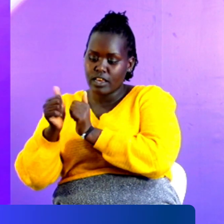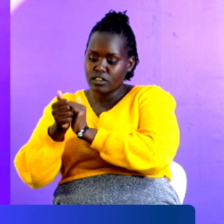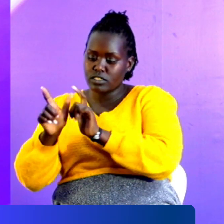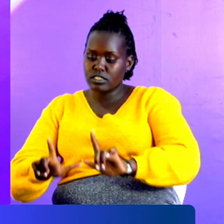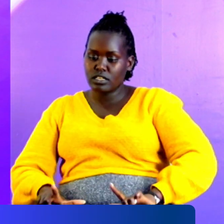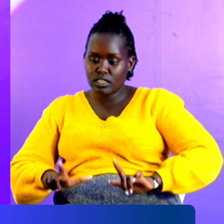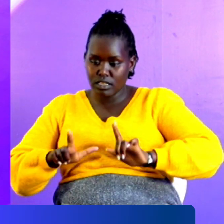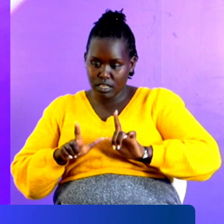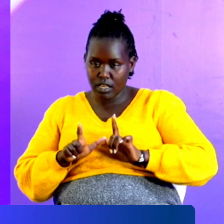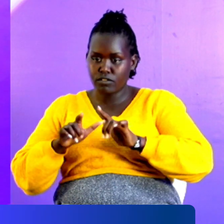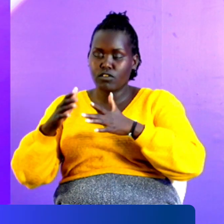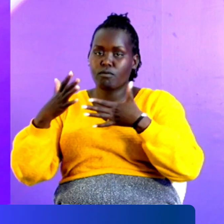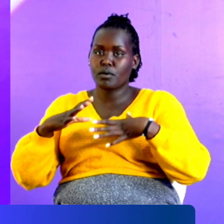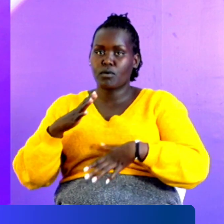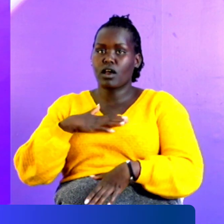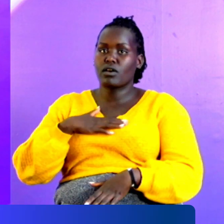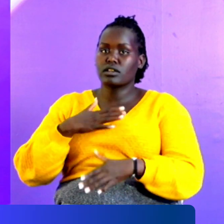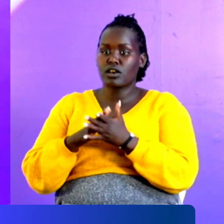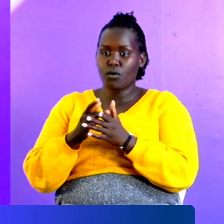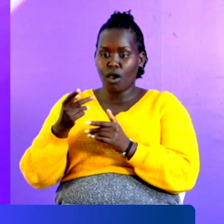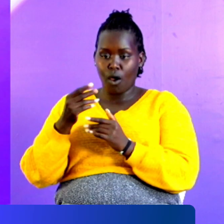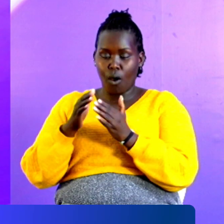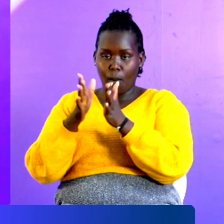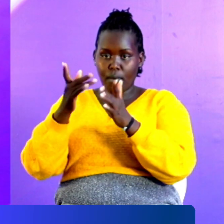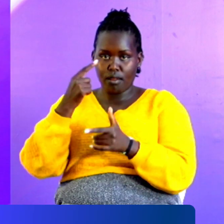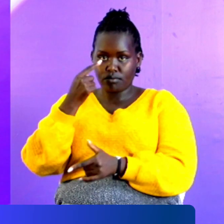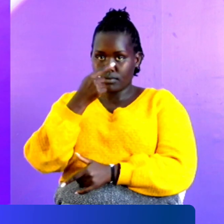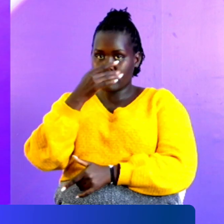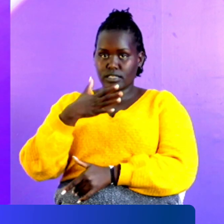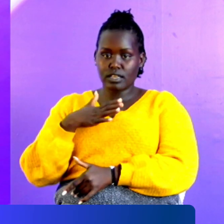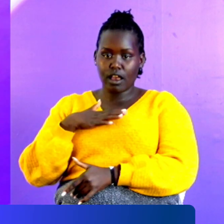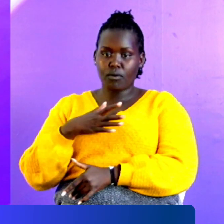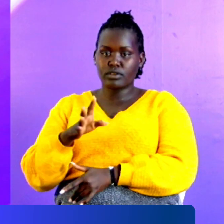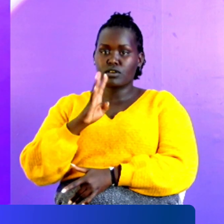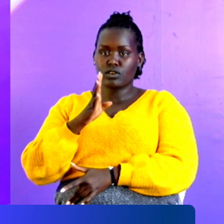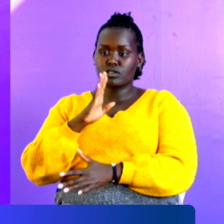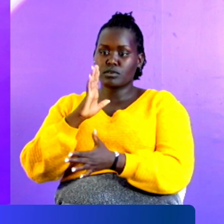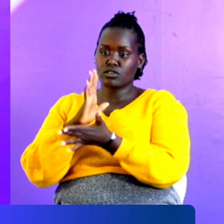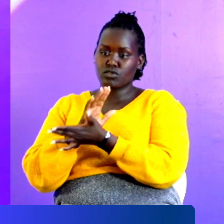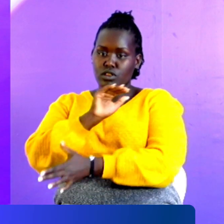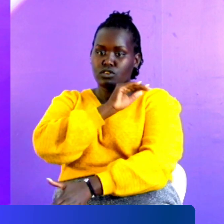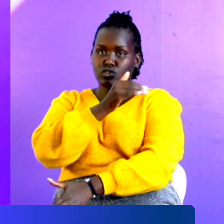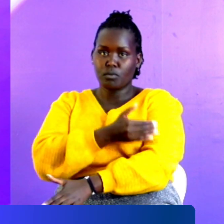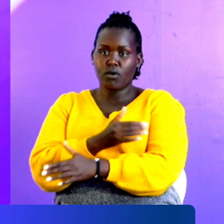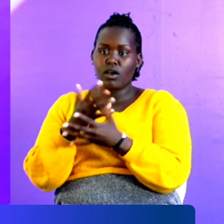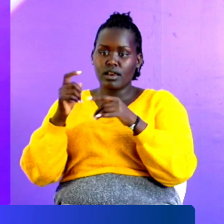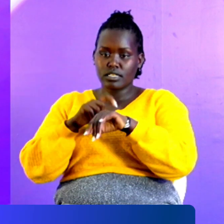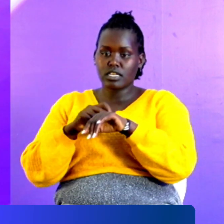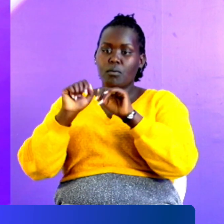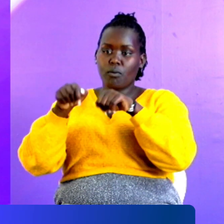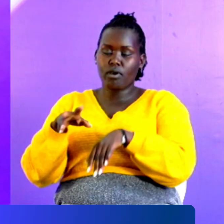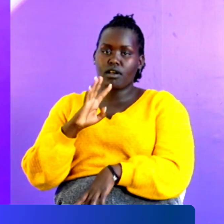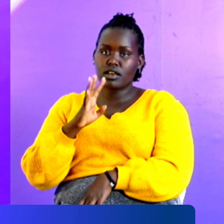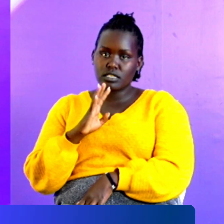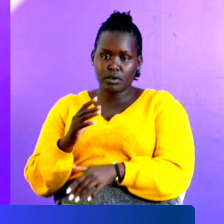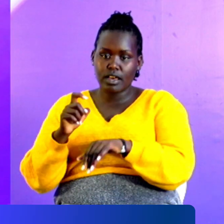the lives and livelihoods of our people. Let us open our eyes. Let us speak truth to power when we still can speak,